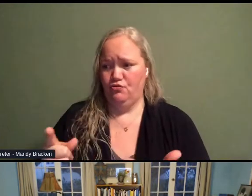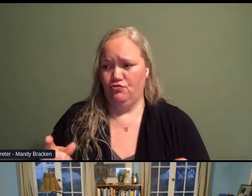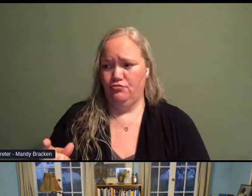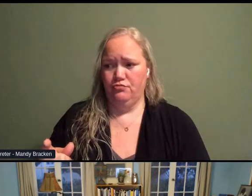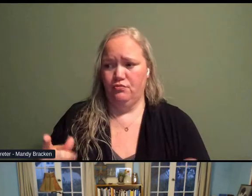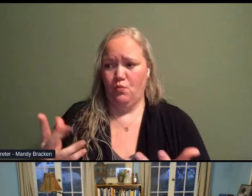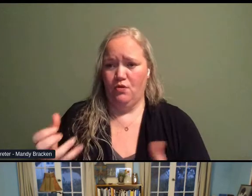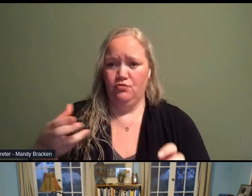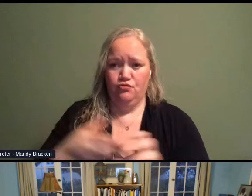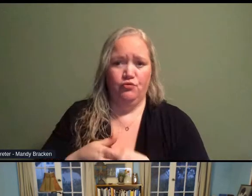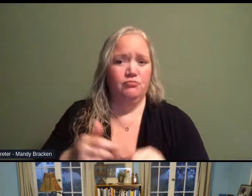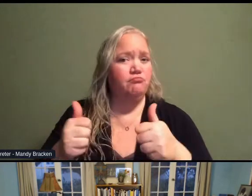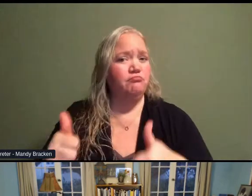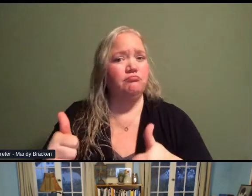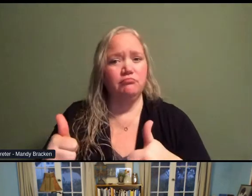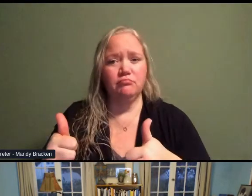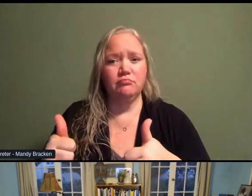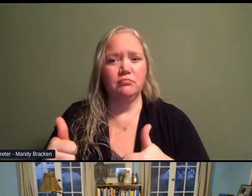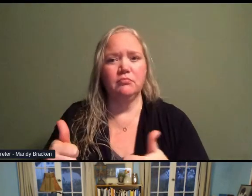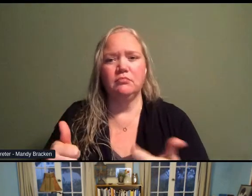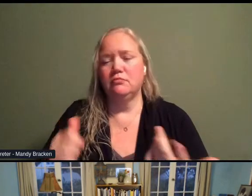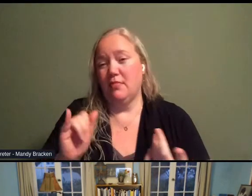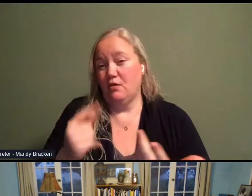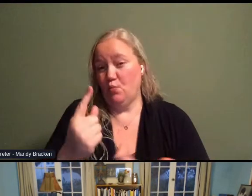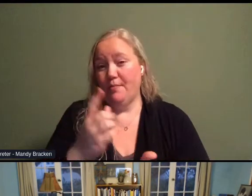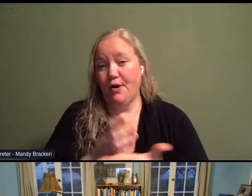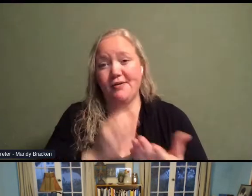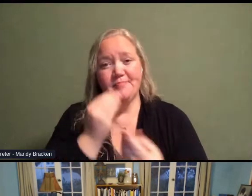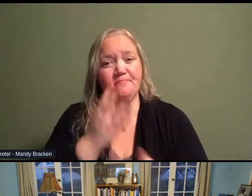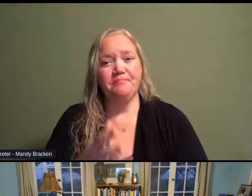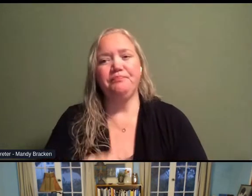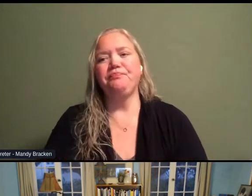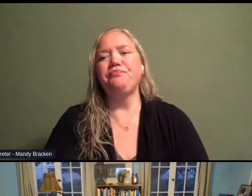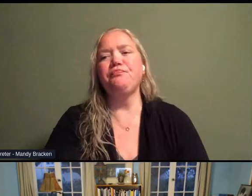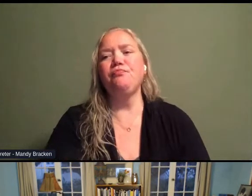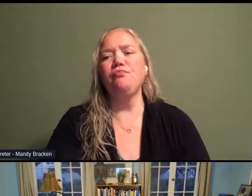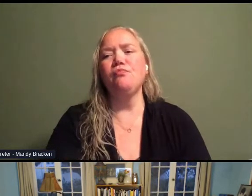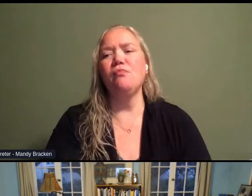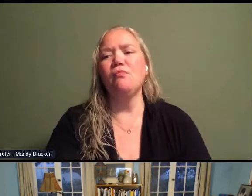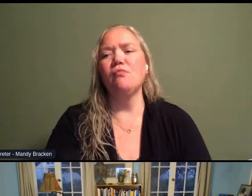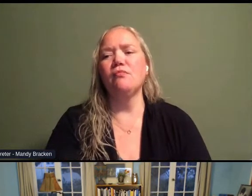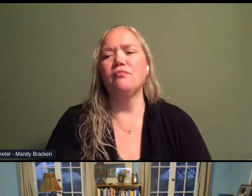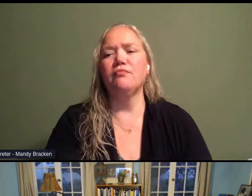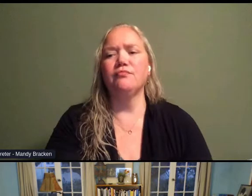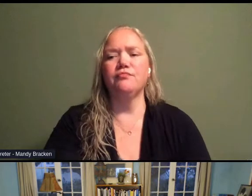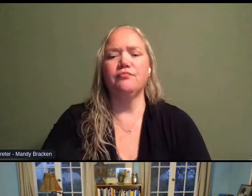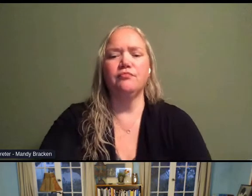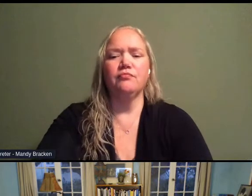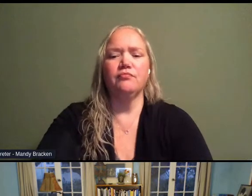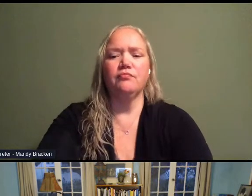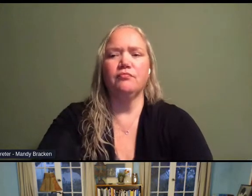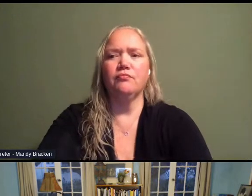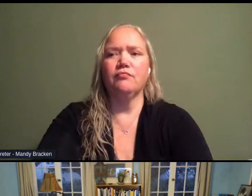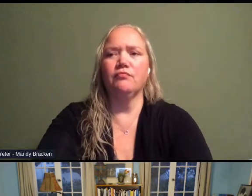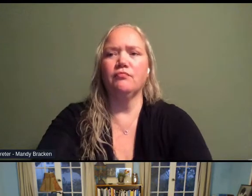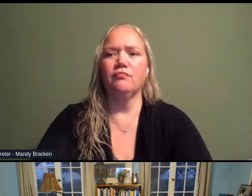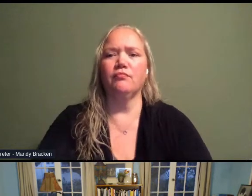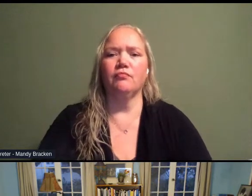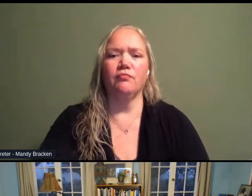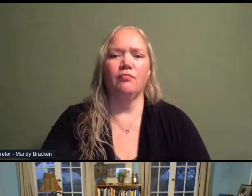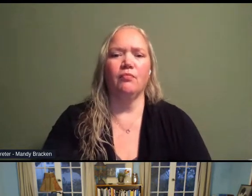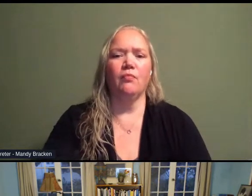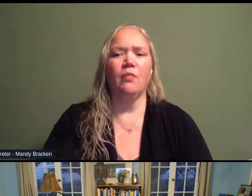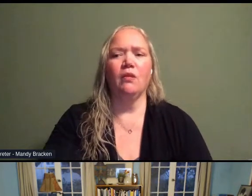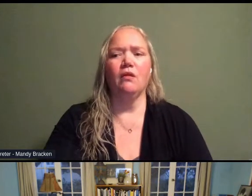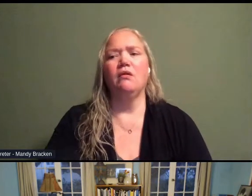it. I can give you an example. Our Activism Committee, the chair of the committee, it involves, the committee itself